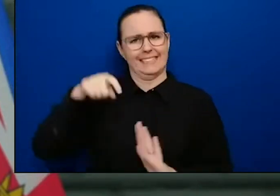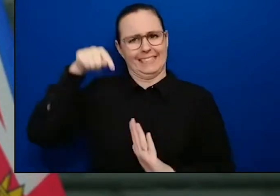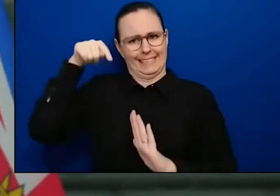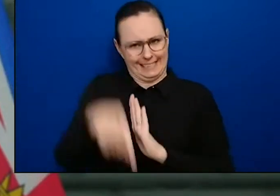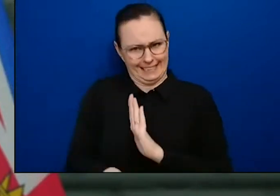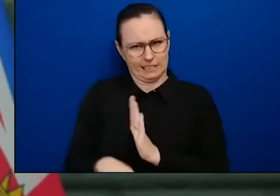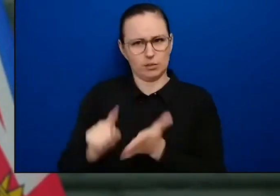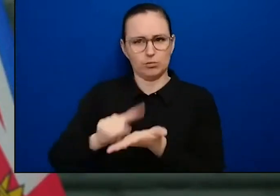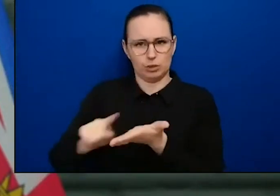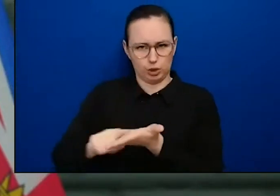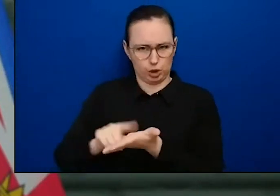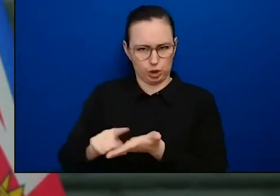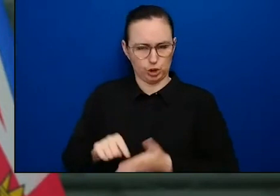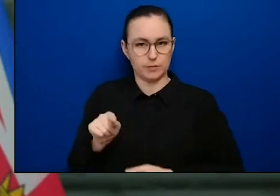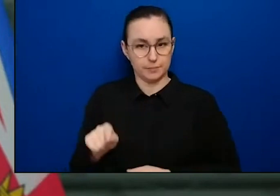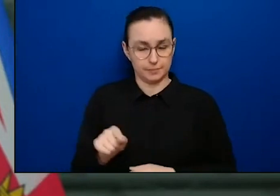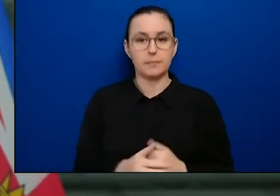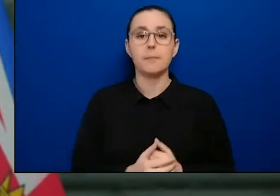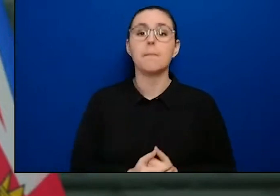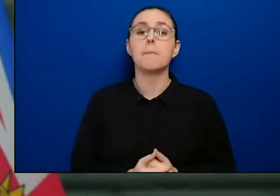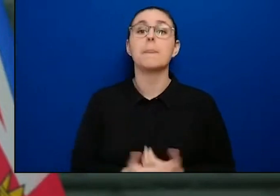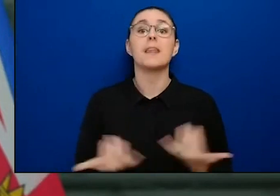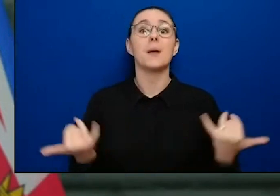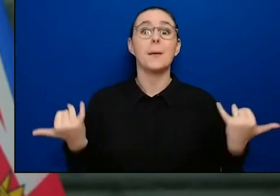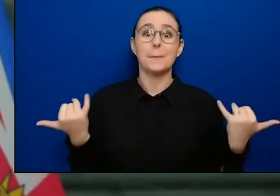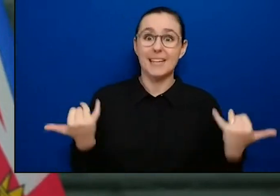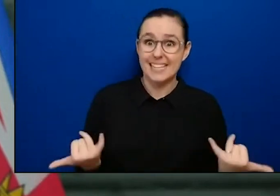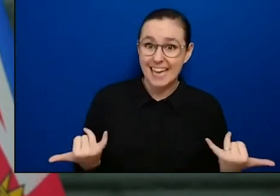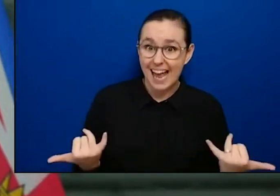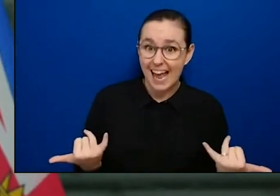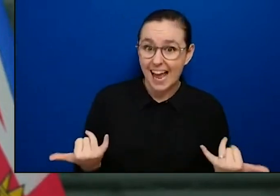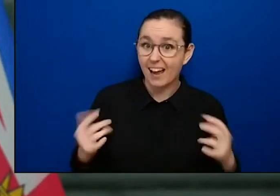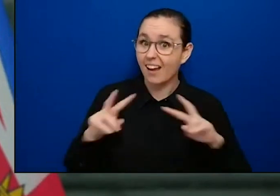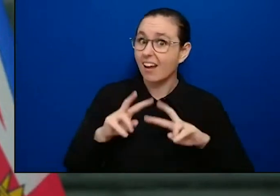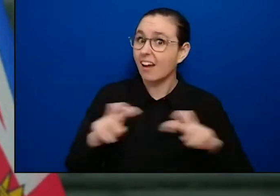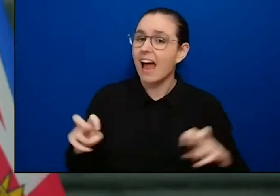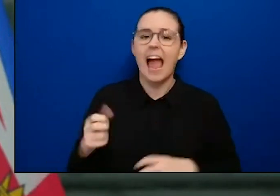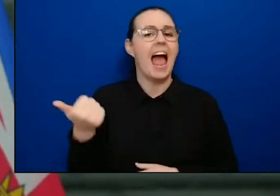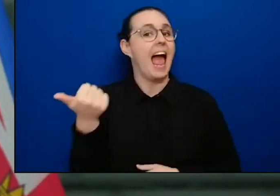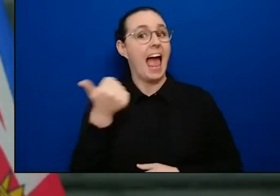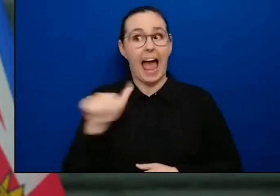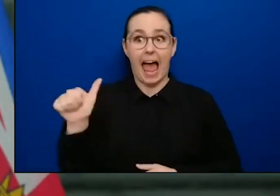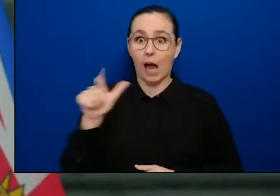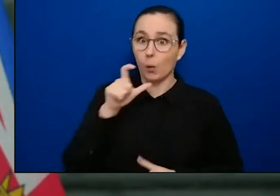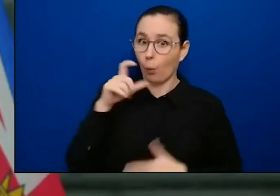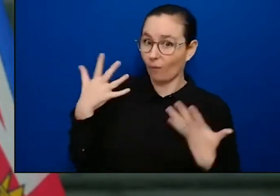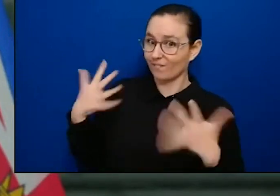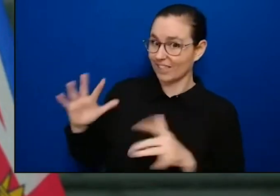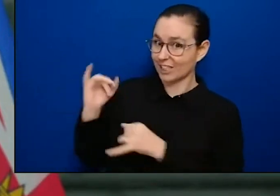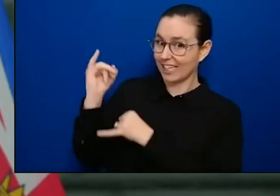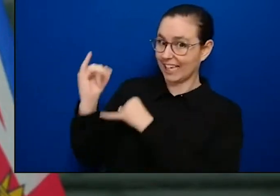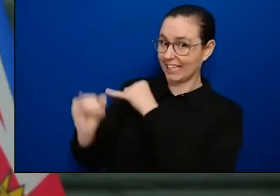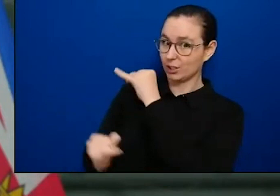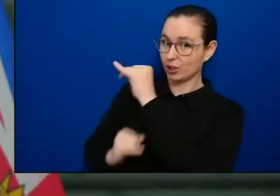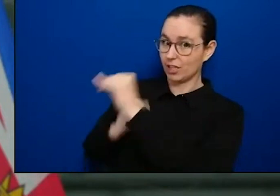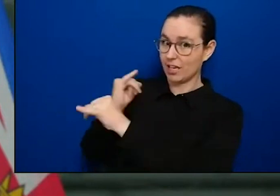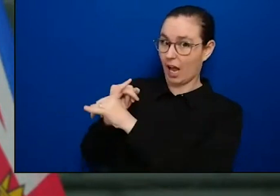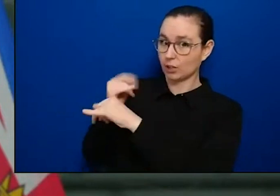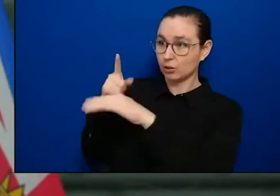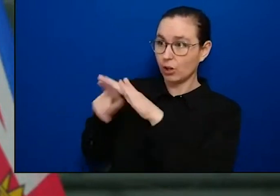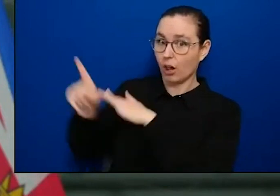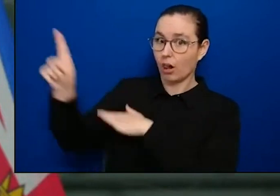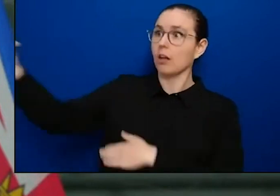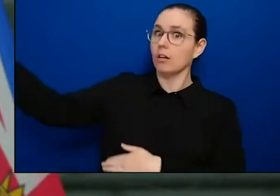test from anybody who's traveled internationally, and that is how we detected our first case today. We are going to